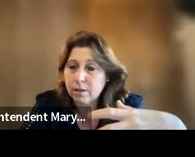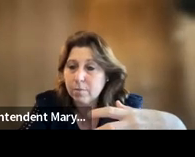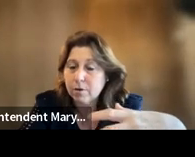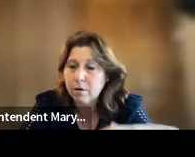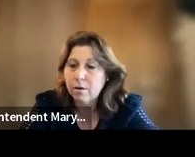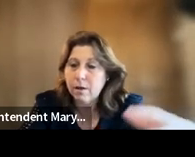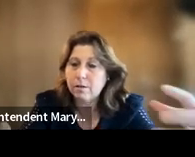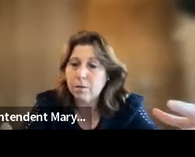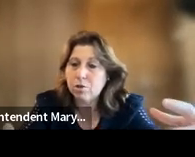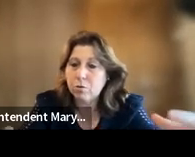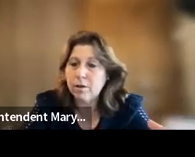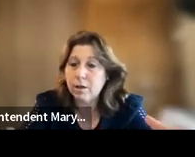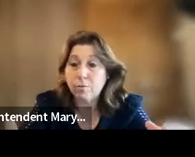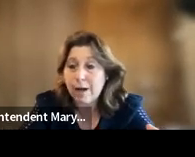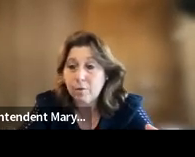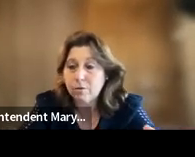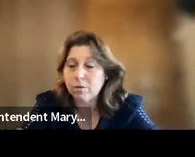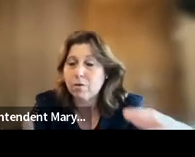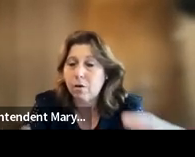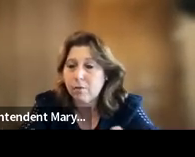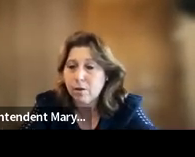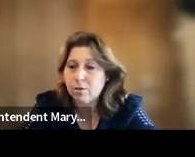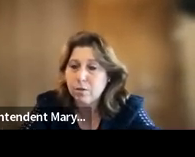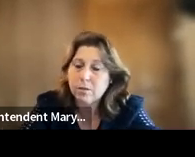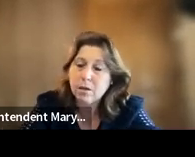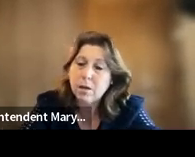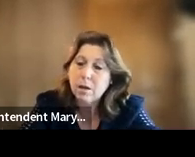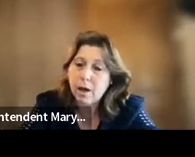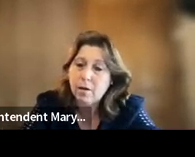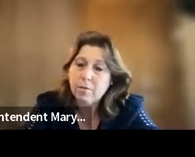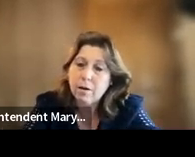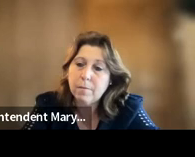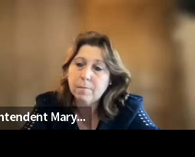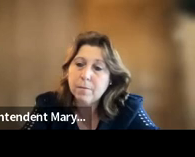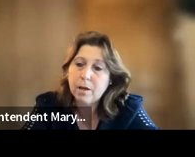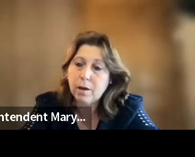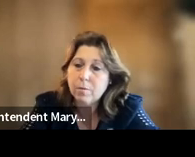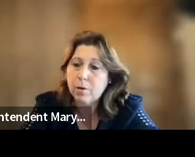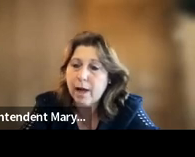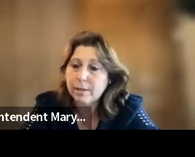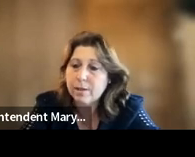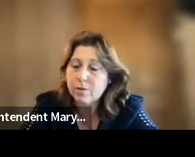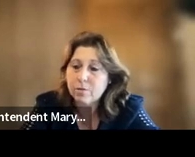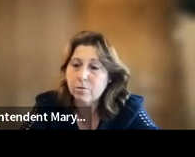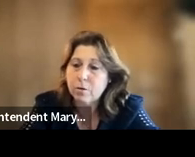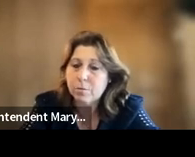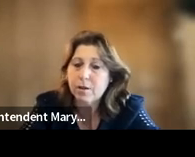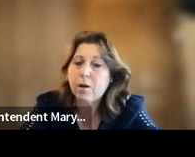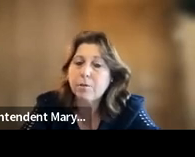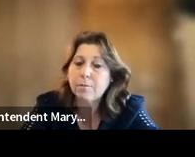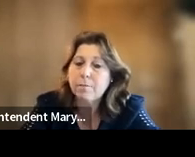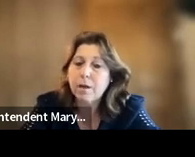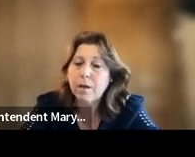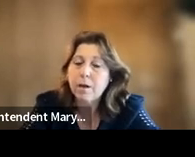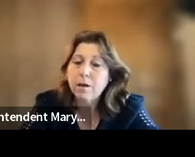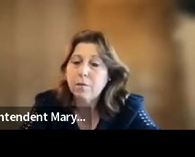to look at summer and to make sure year-round that all of our students have Equitable access to what's